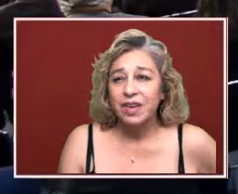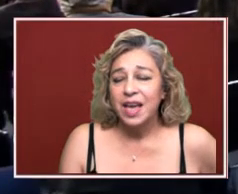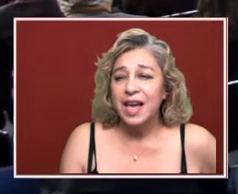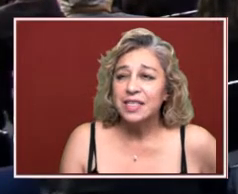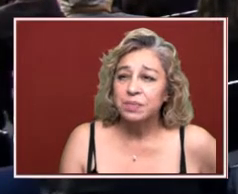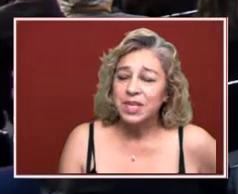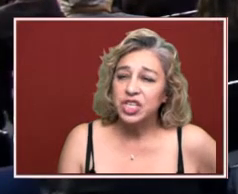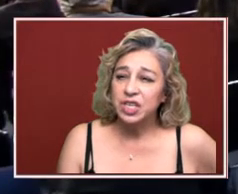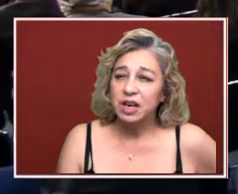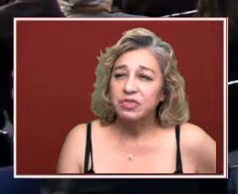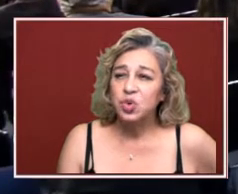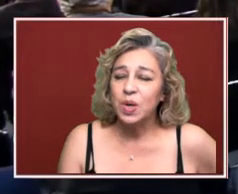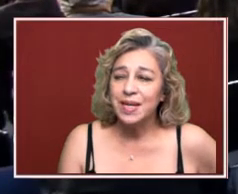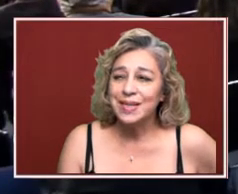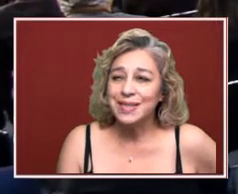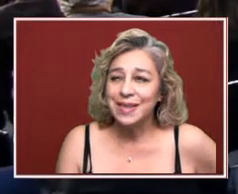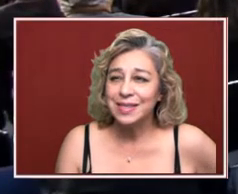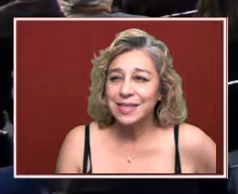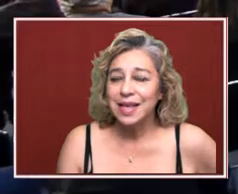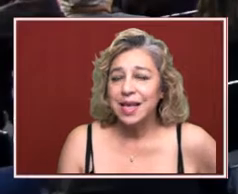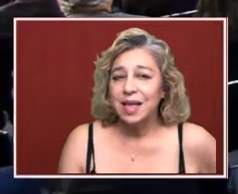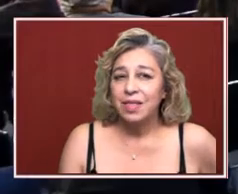Life, has a budget of